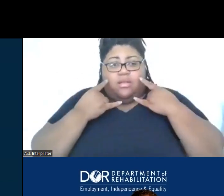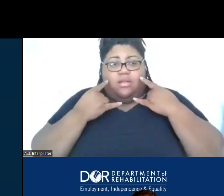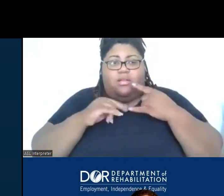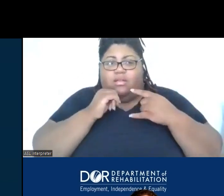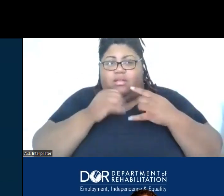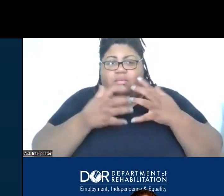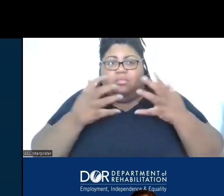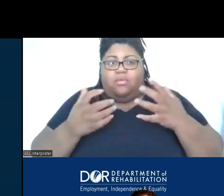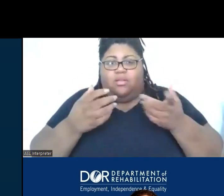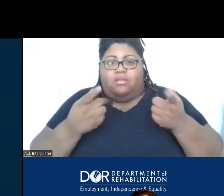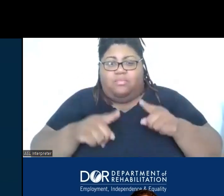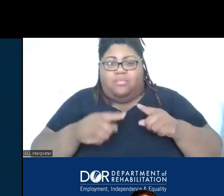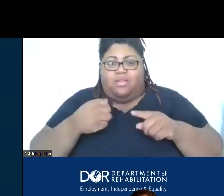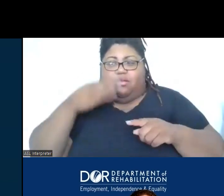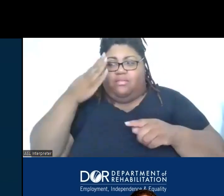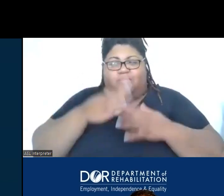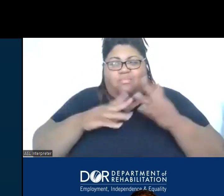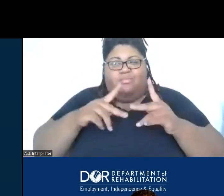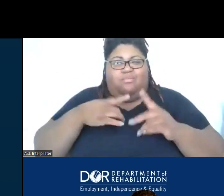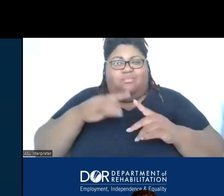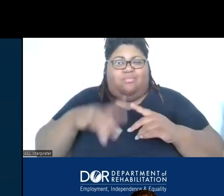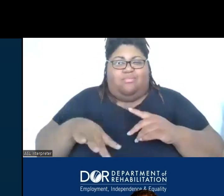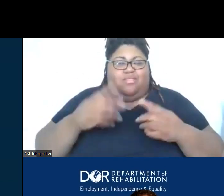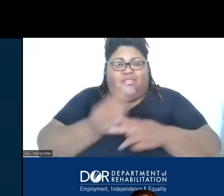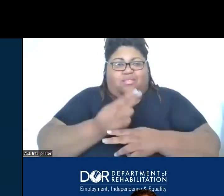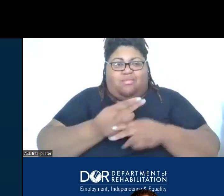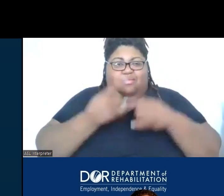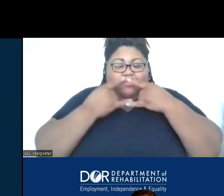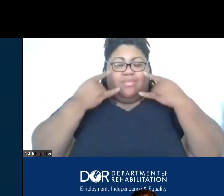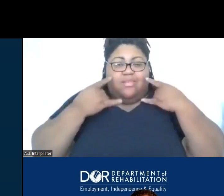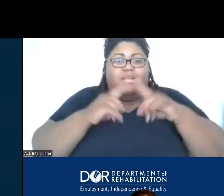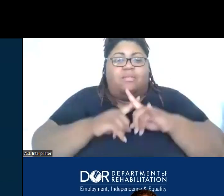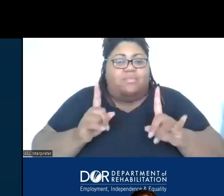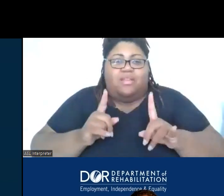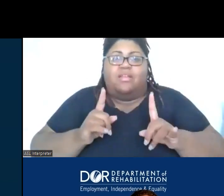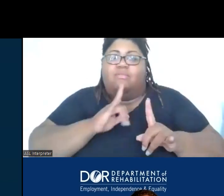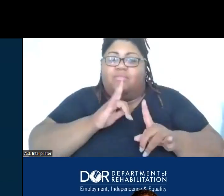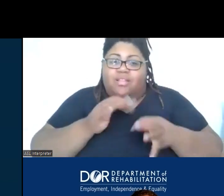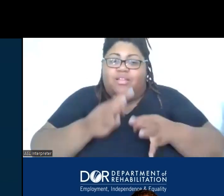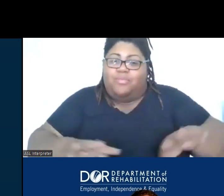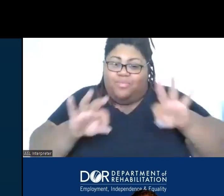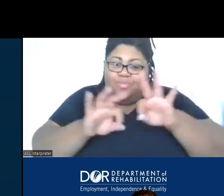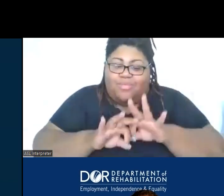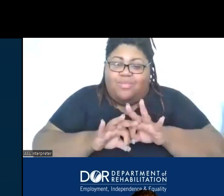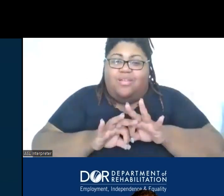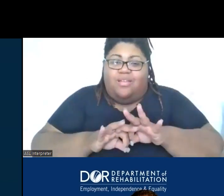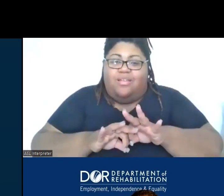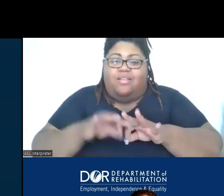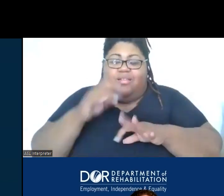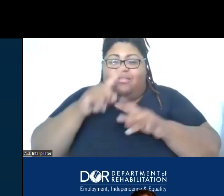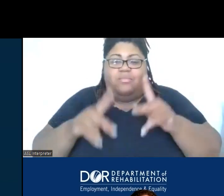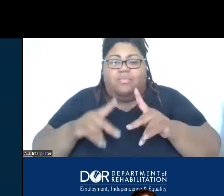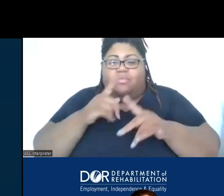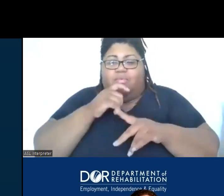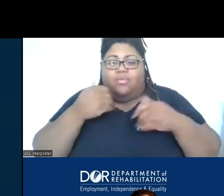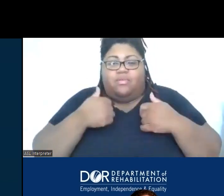nobody enjoys wearing a mask, but it is still very important, especially for individuals who are at higher risk of